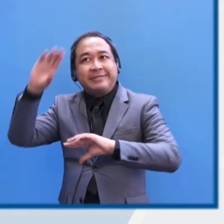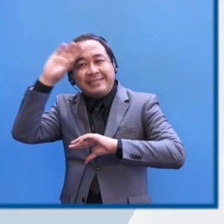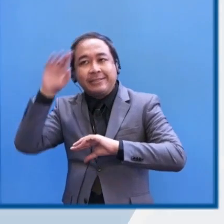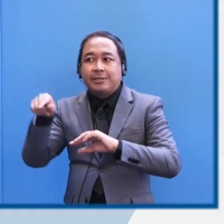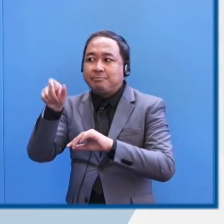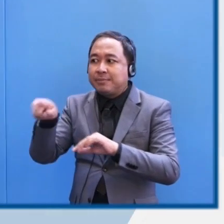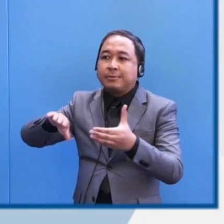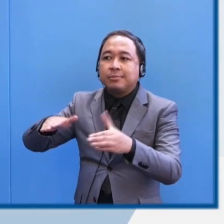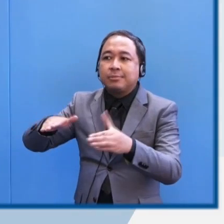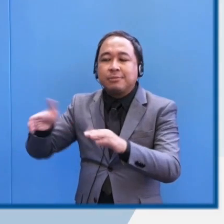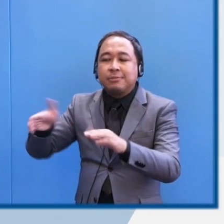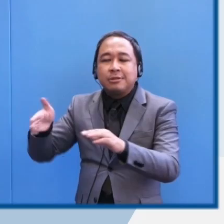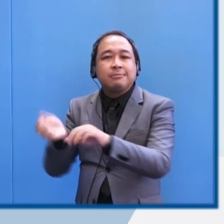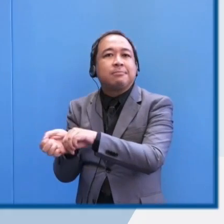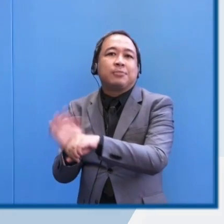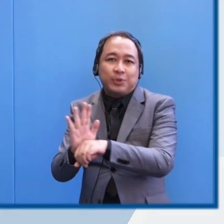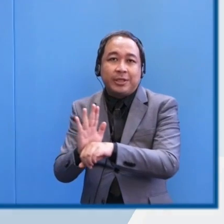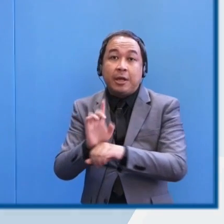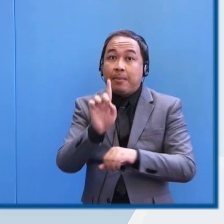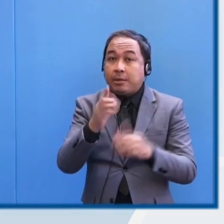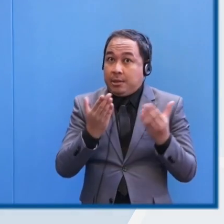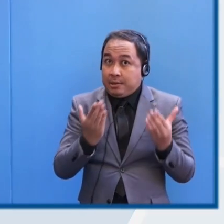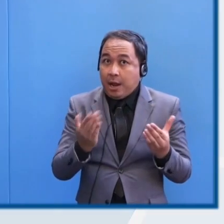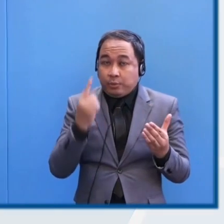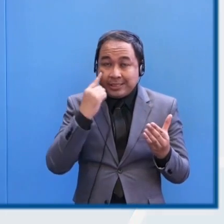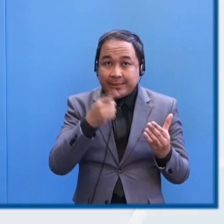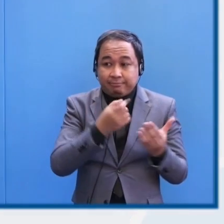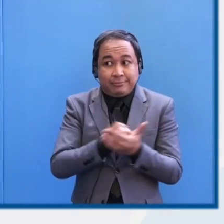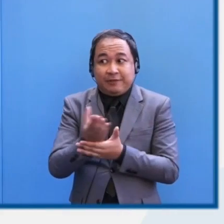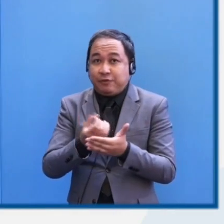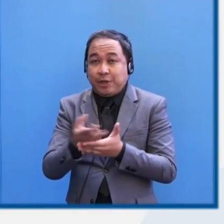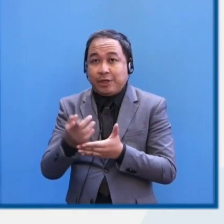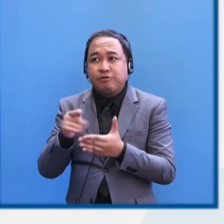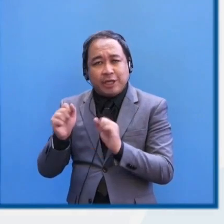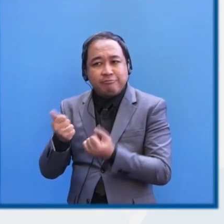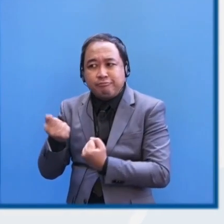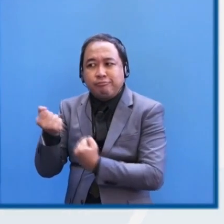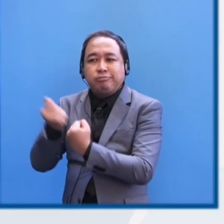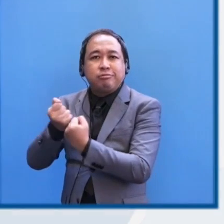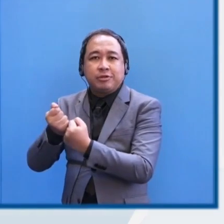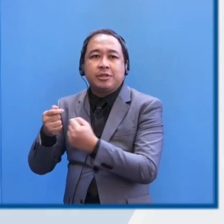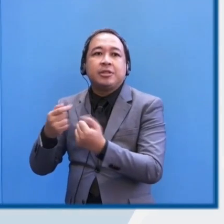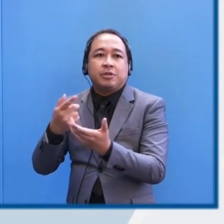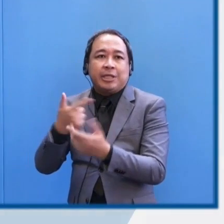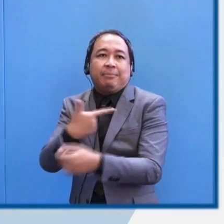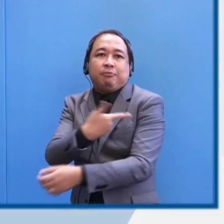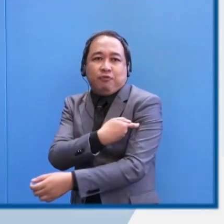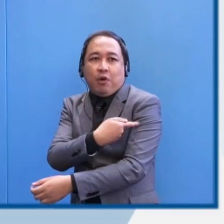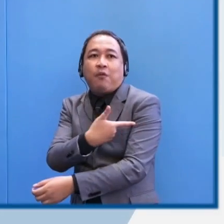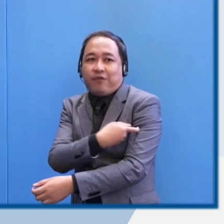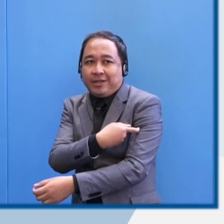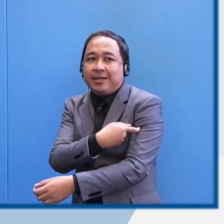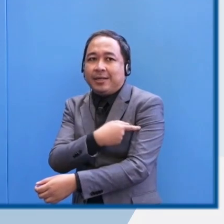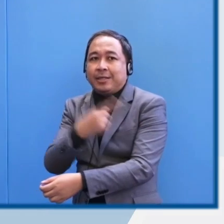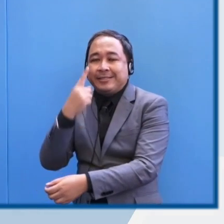so quickly within such a short period of time, that it could be actually possible. Otherwise, it would have been difficult. Now, climate